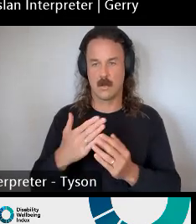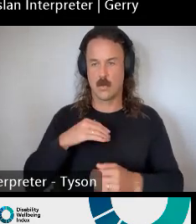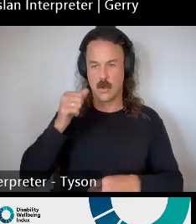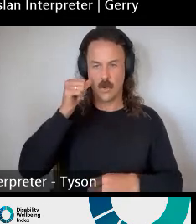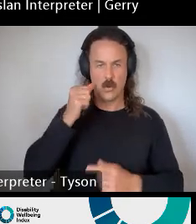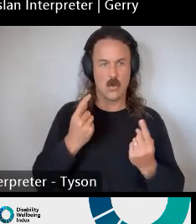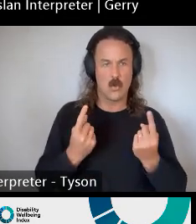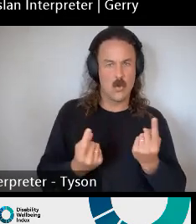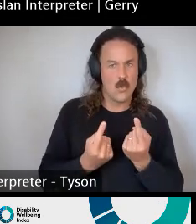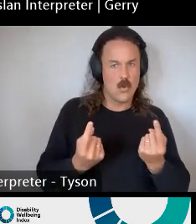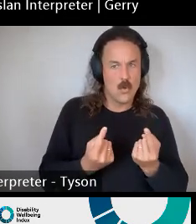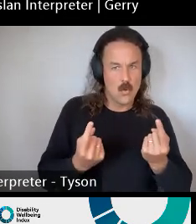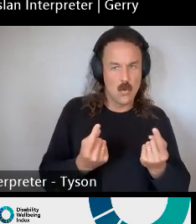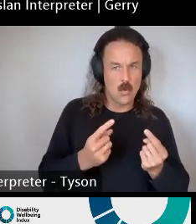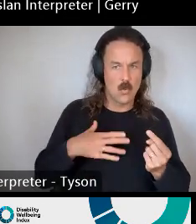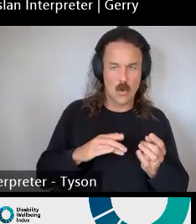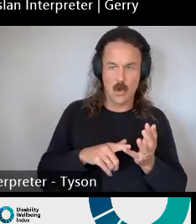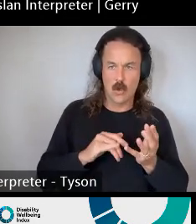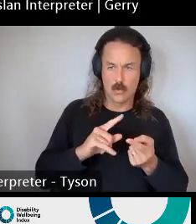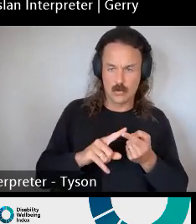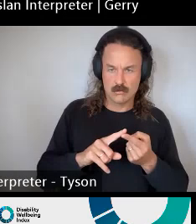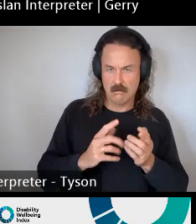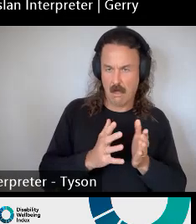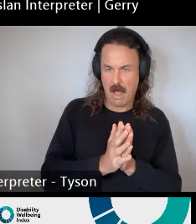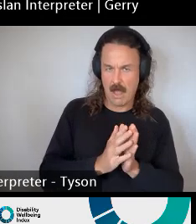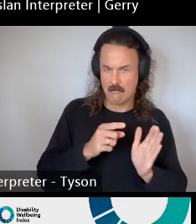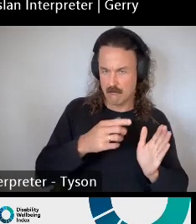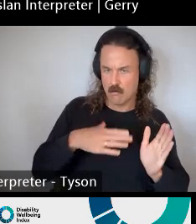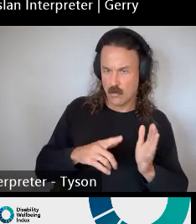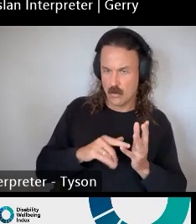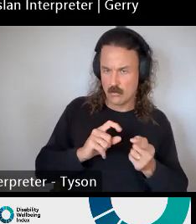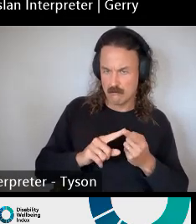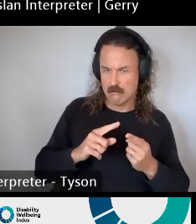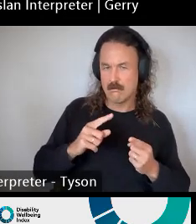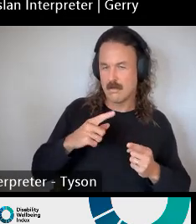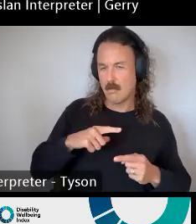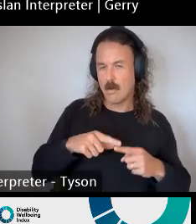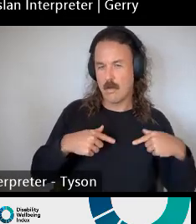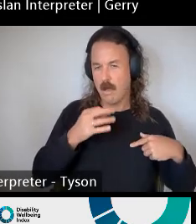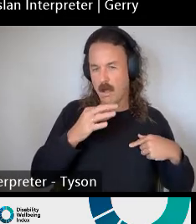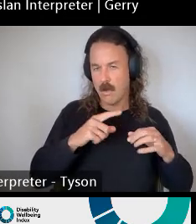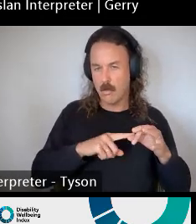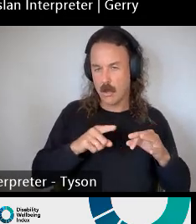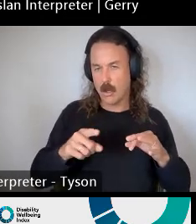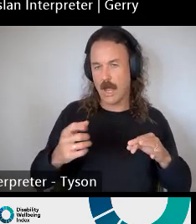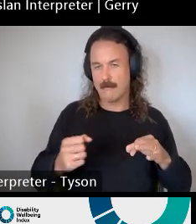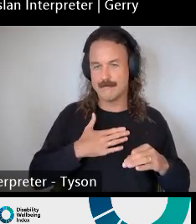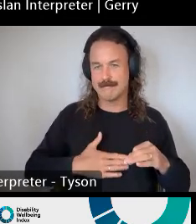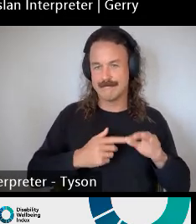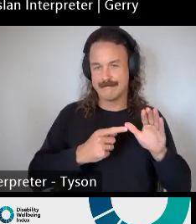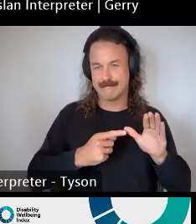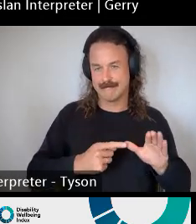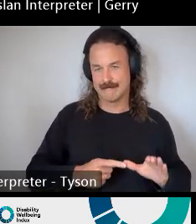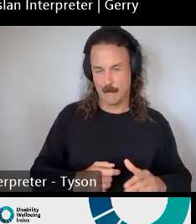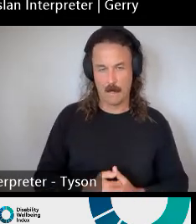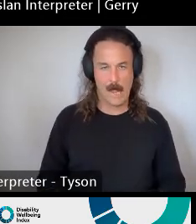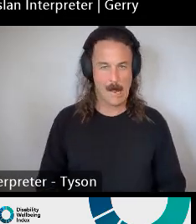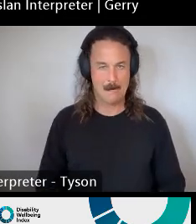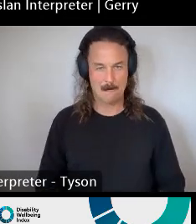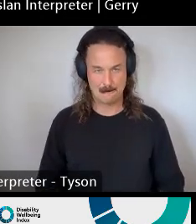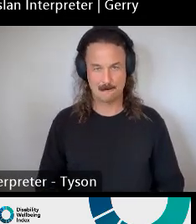are asking some questions to the people who want to download DWI. So today's recording and slides will be